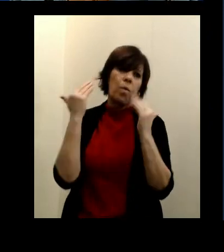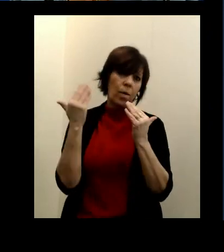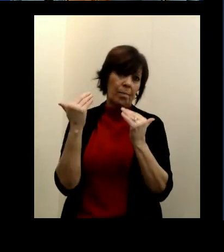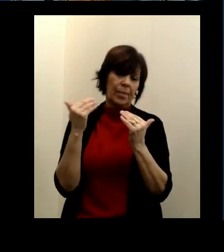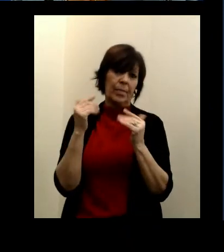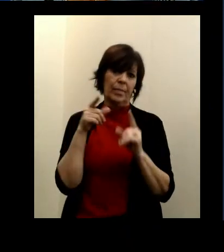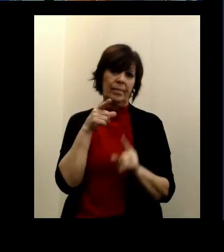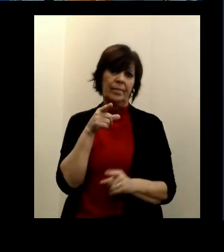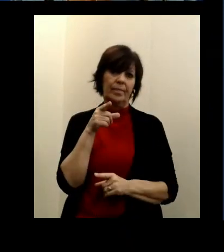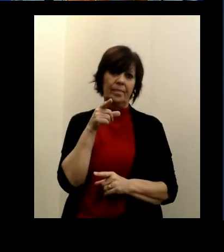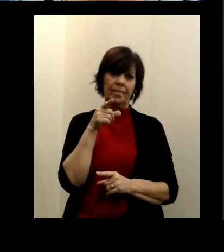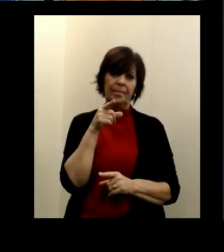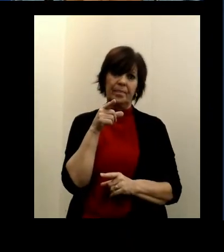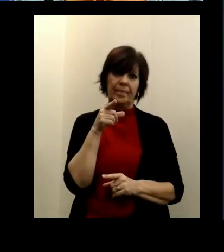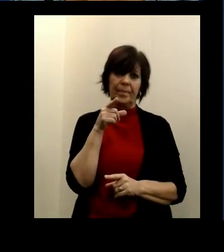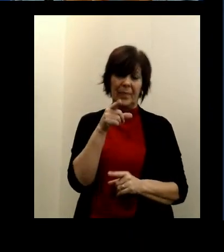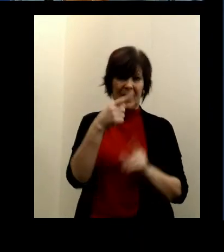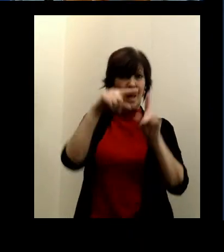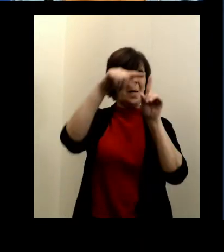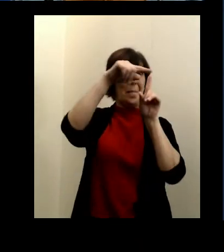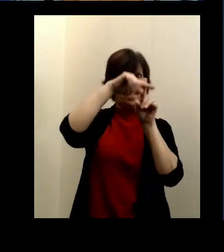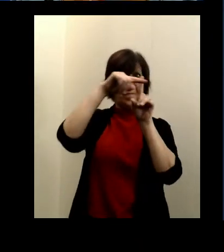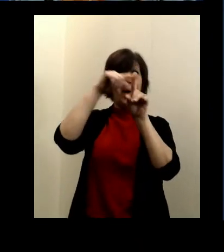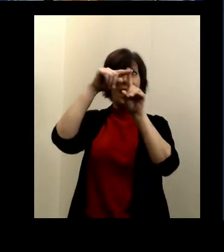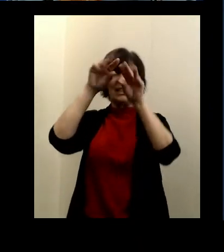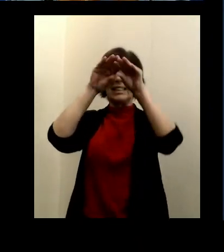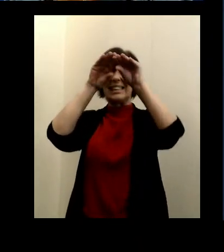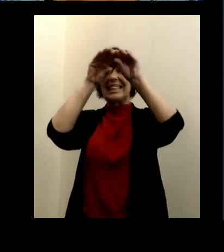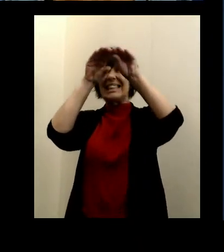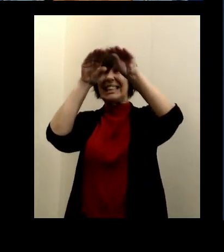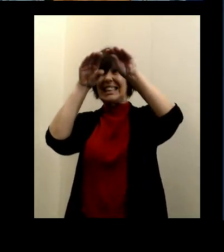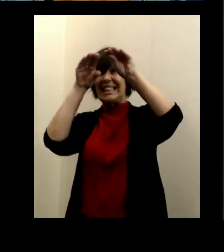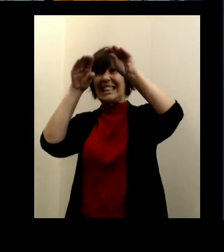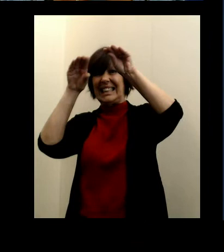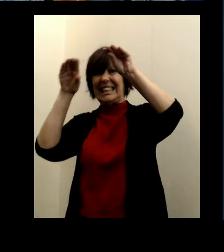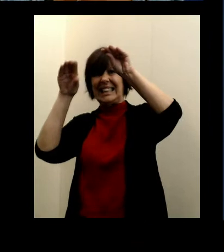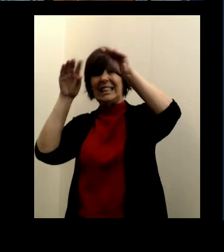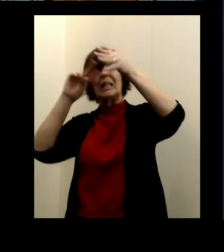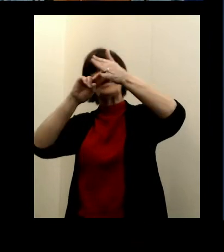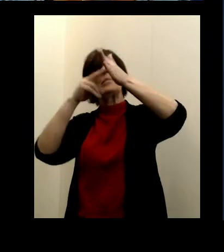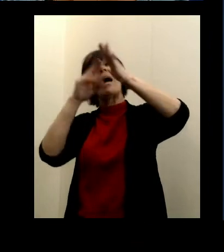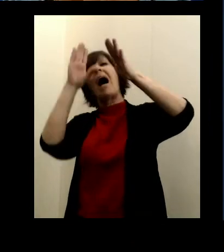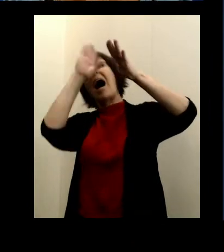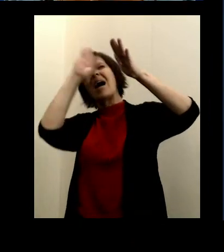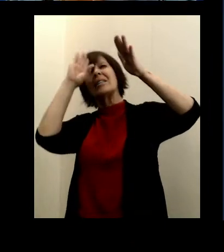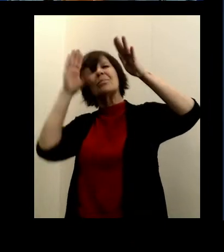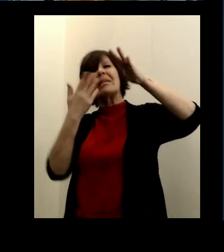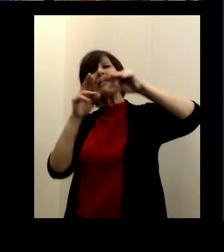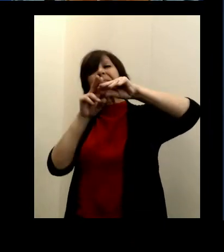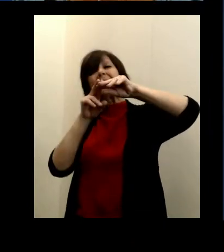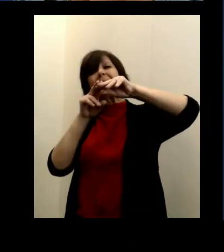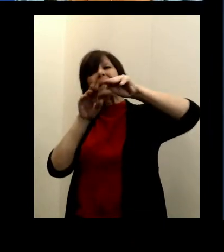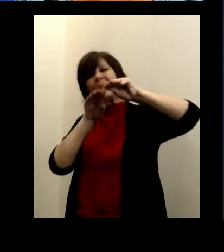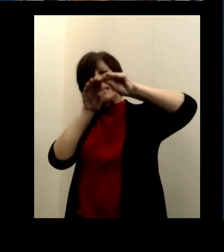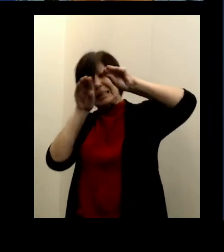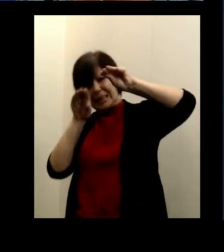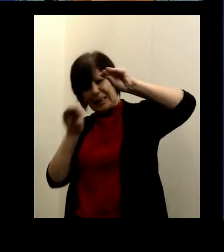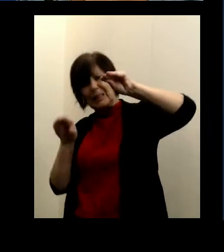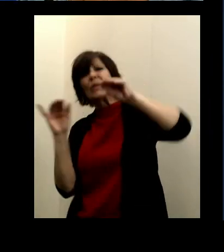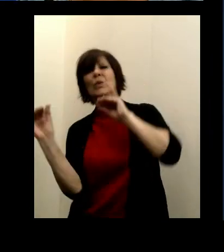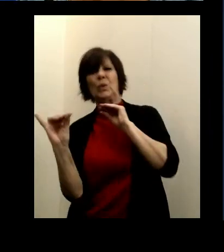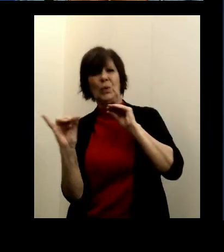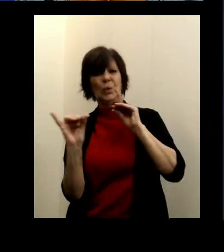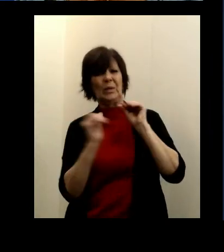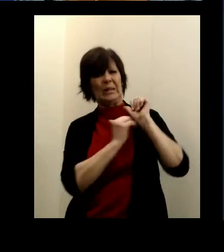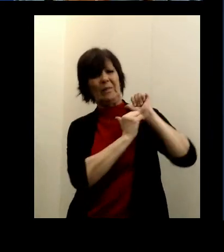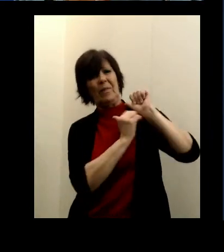our positivity rate in the community, our rate of people who are diagnosed with